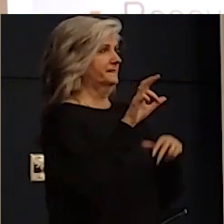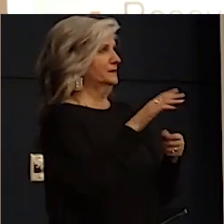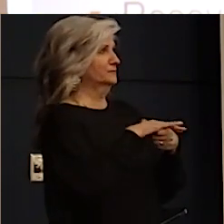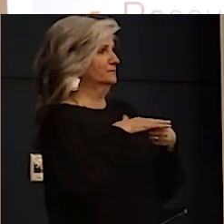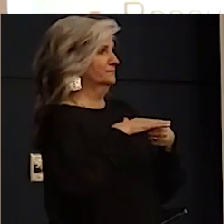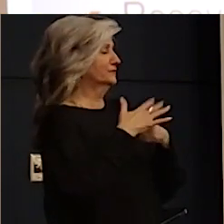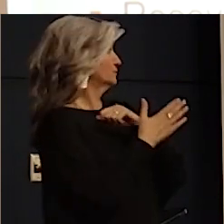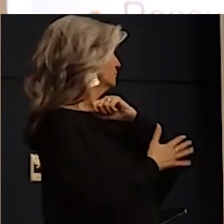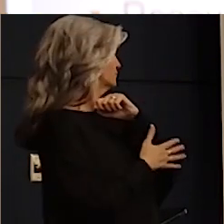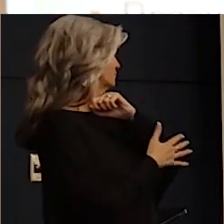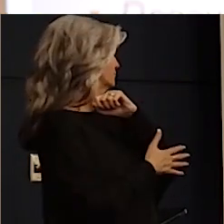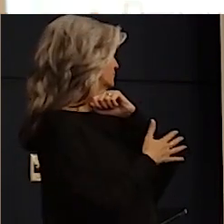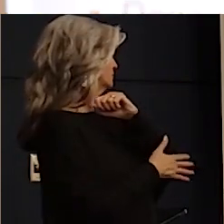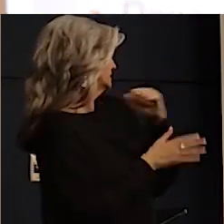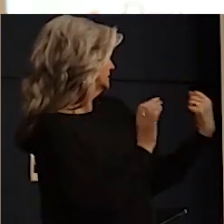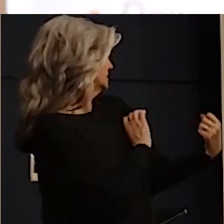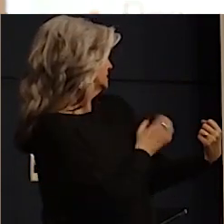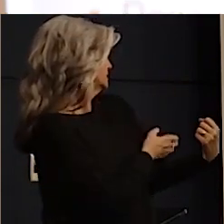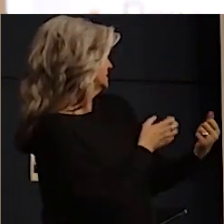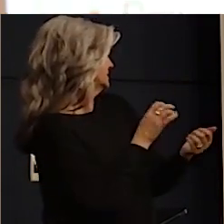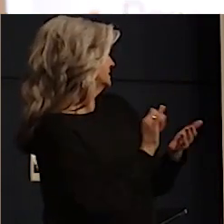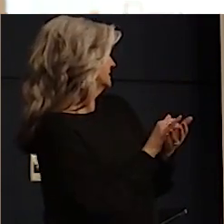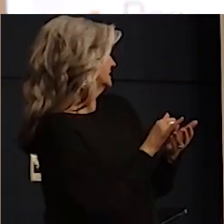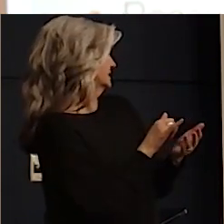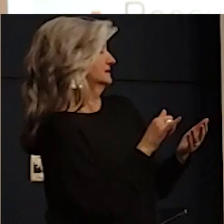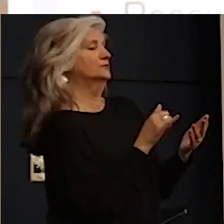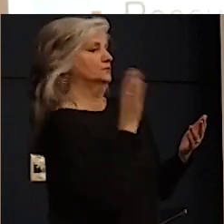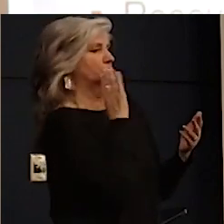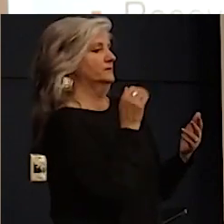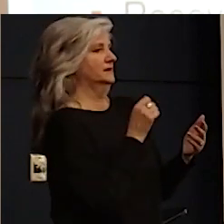like solar power plants they're building that are coming online as well.